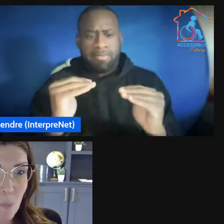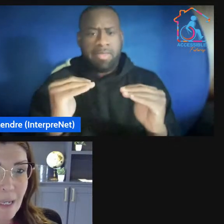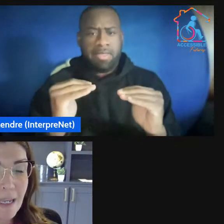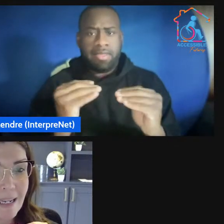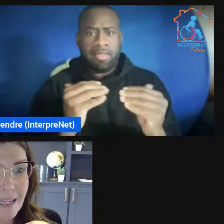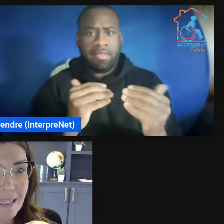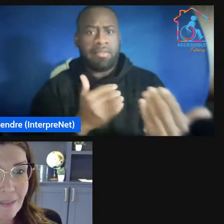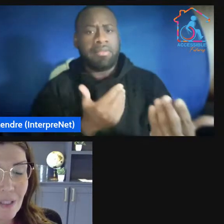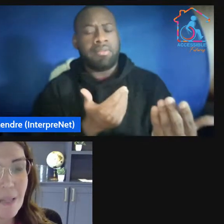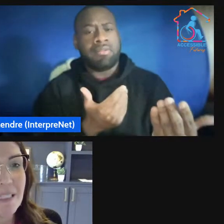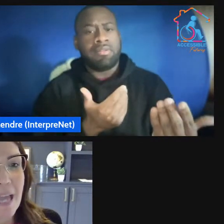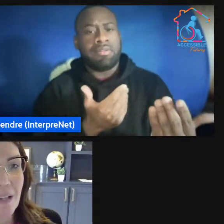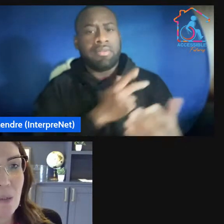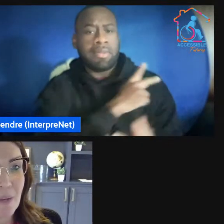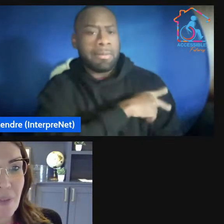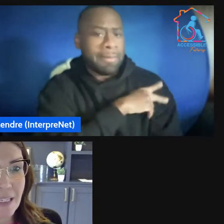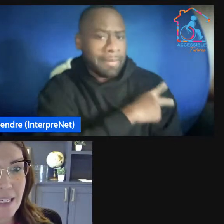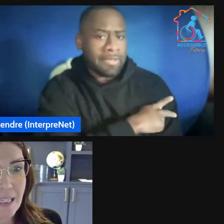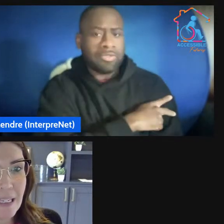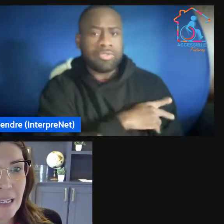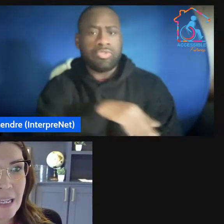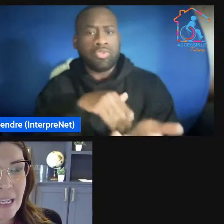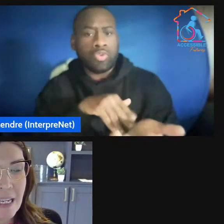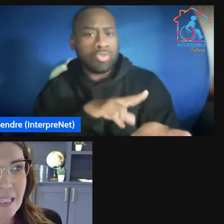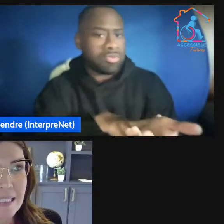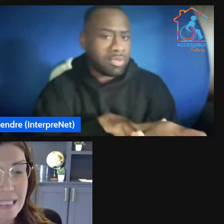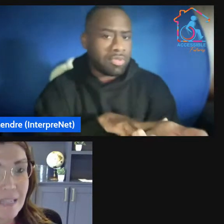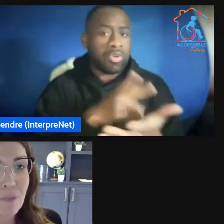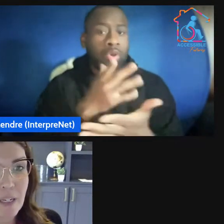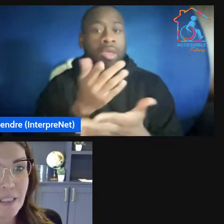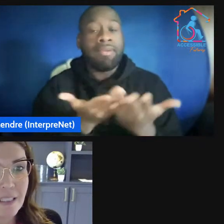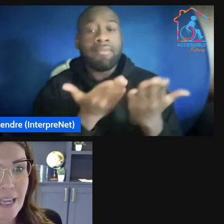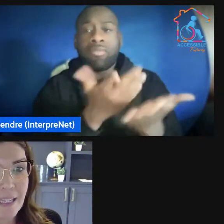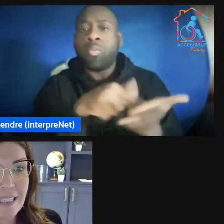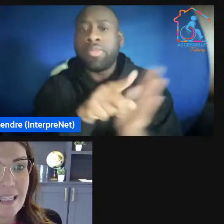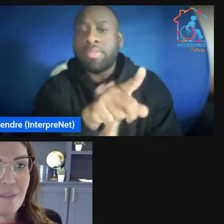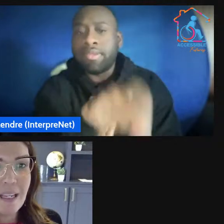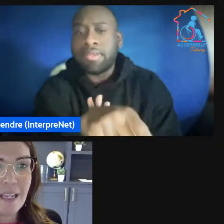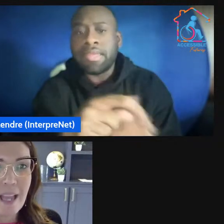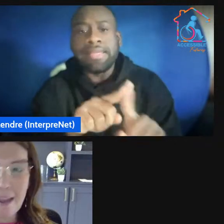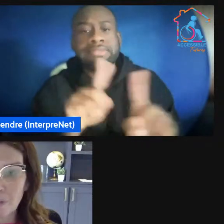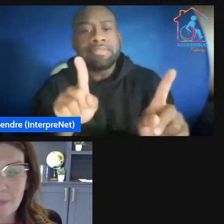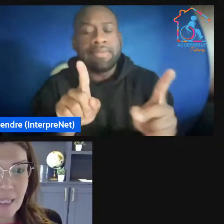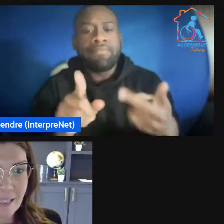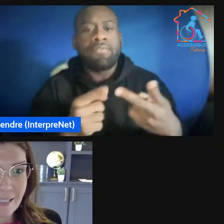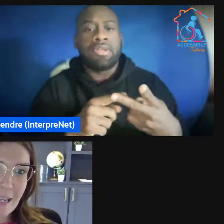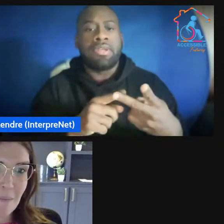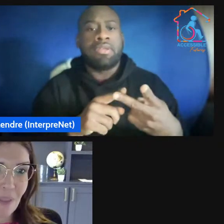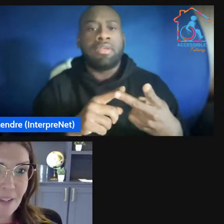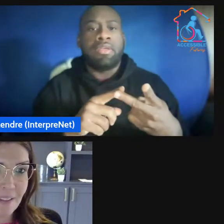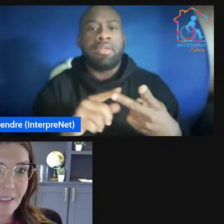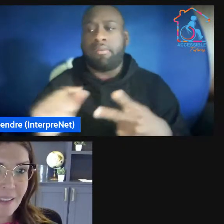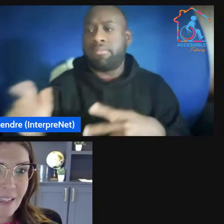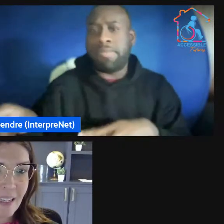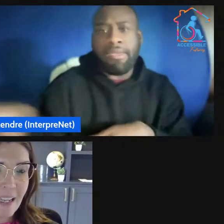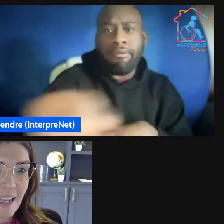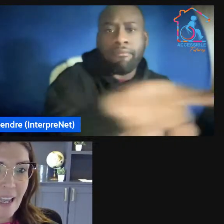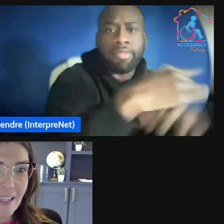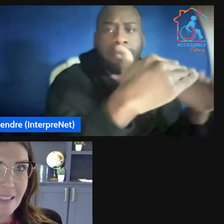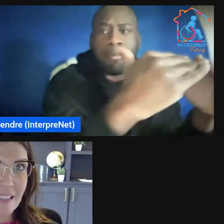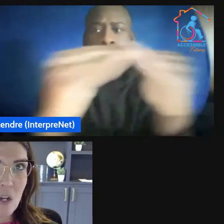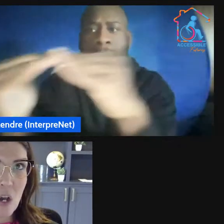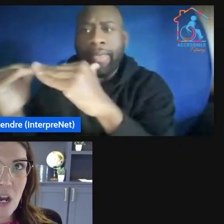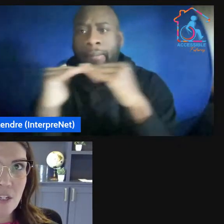that moment and giving them exactly what they need is different than giving everybody the same thing.